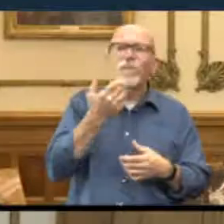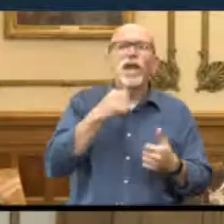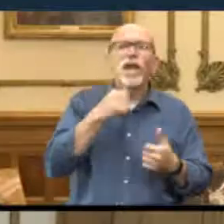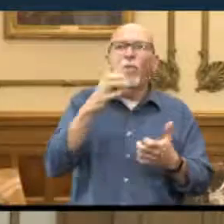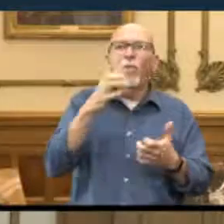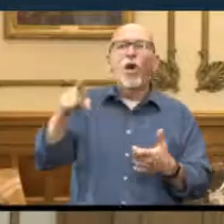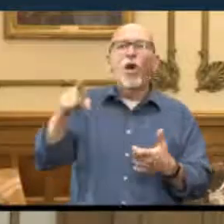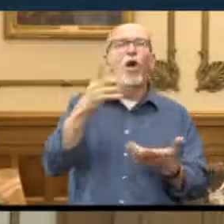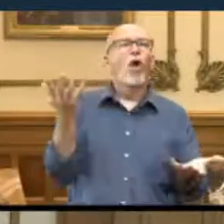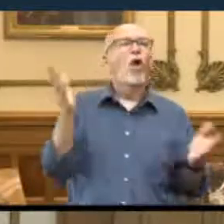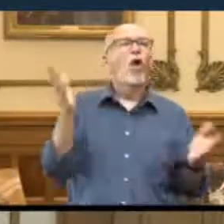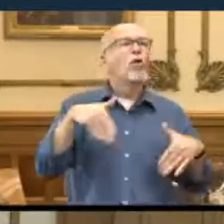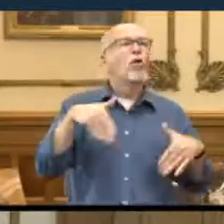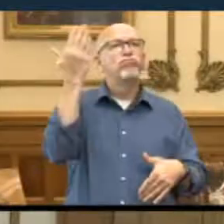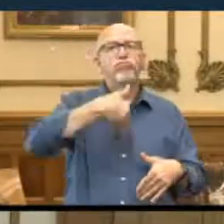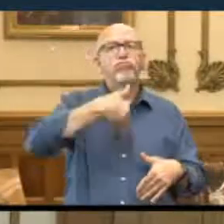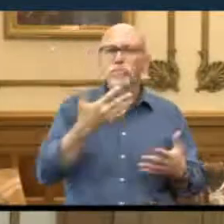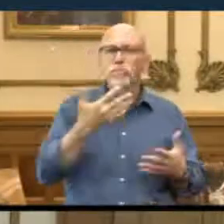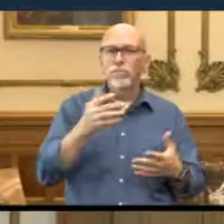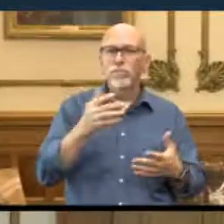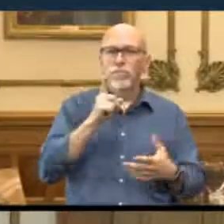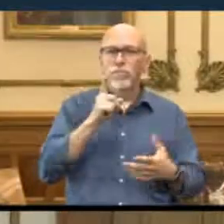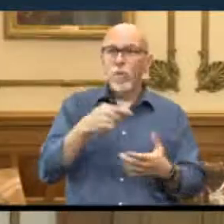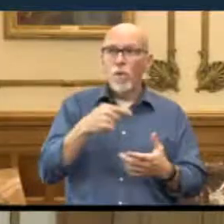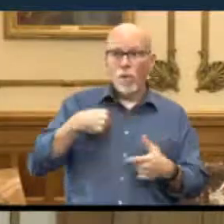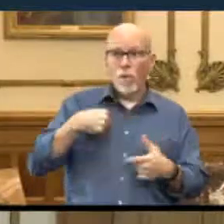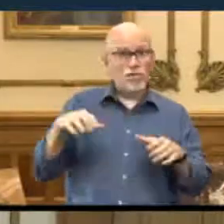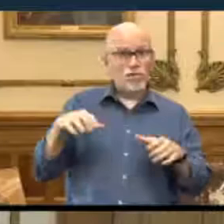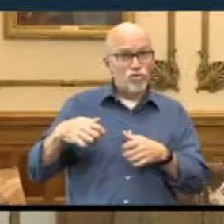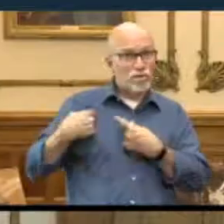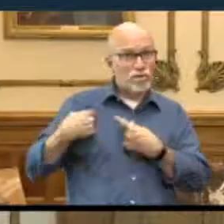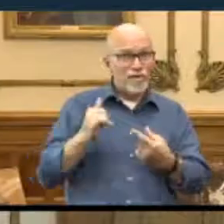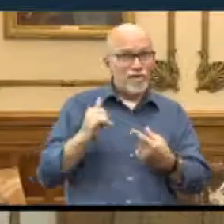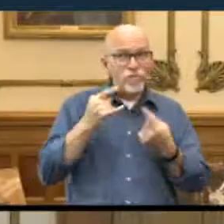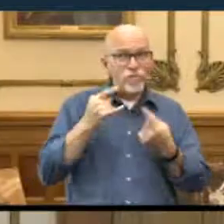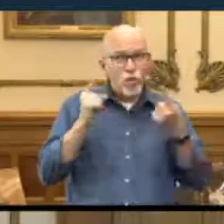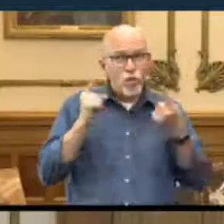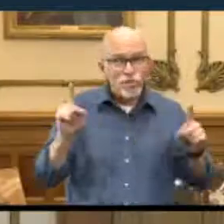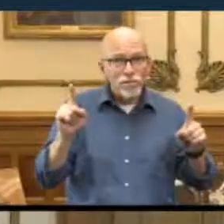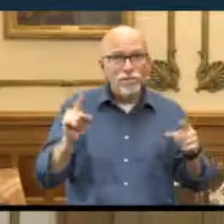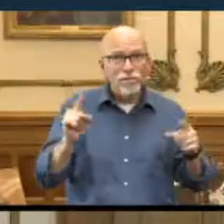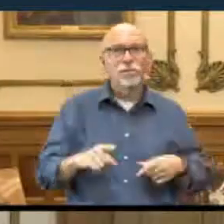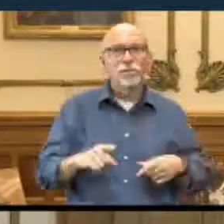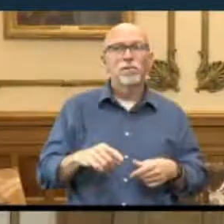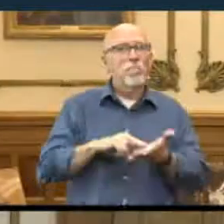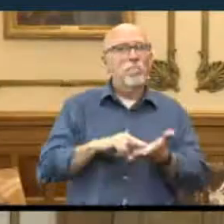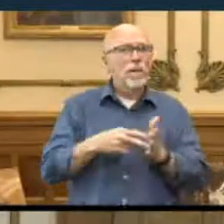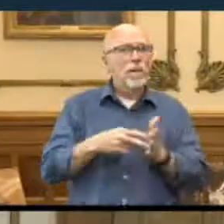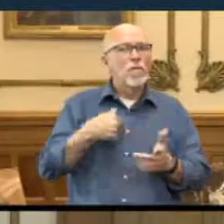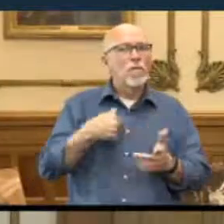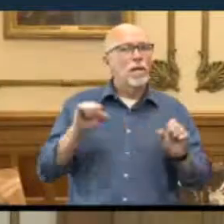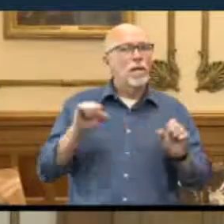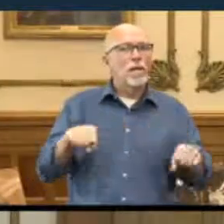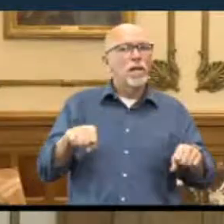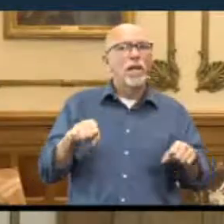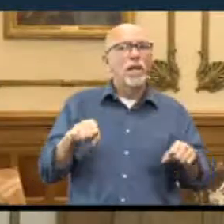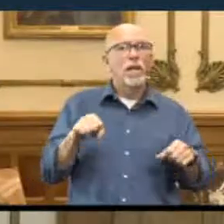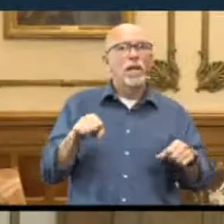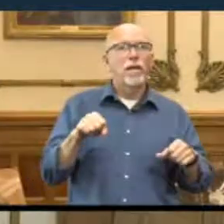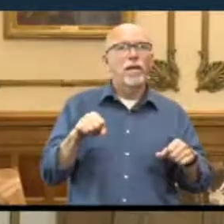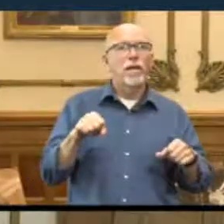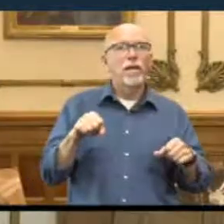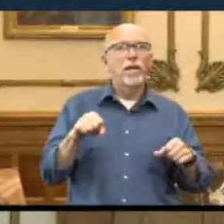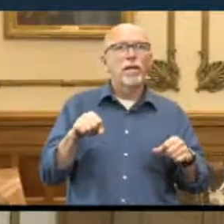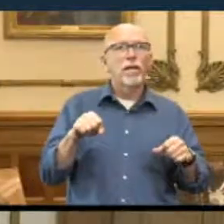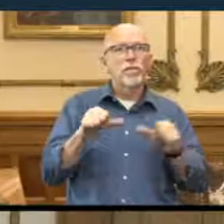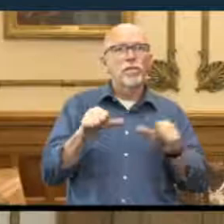lost on anyone, that what we're doing is working, and it's allowing us to not just stay